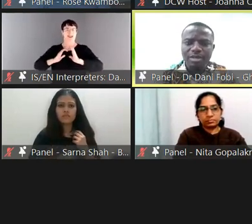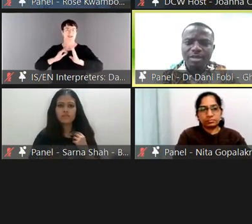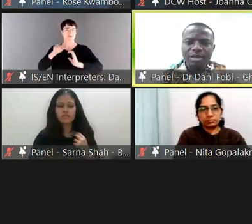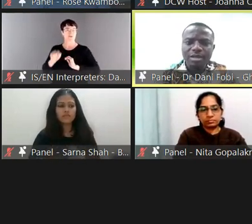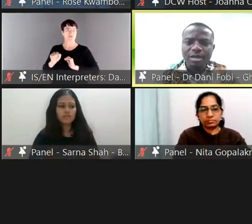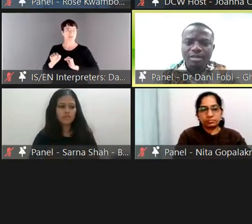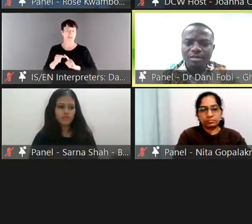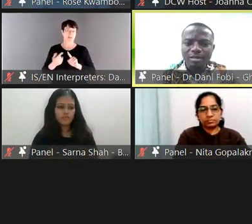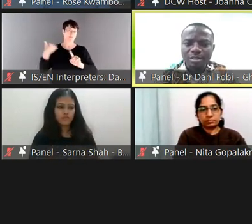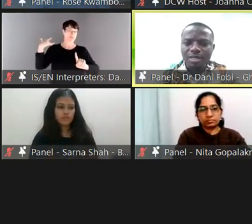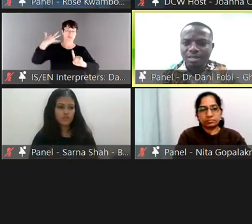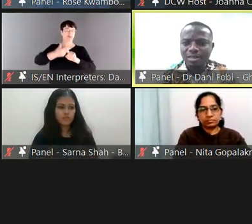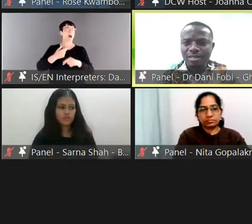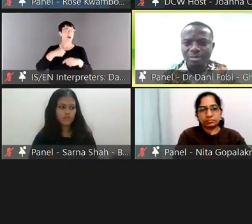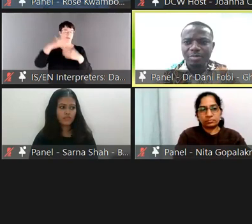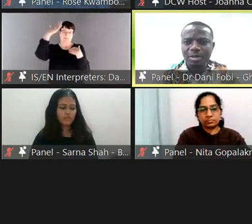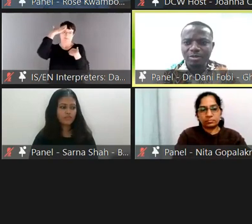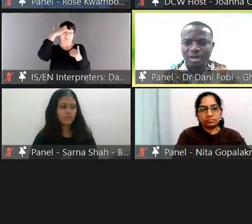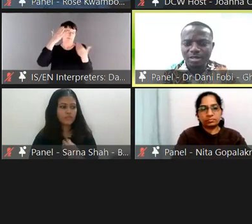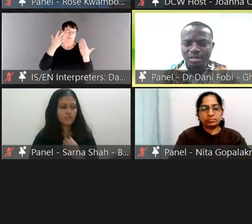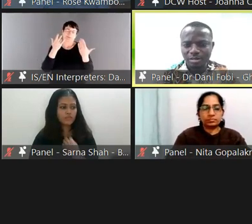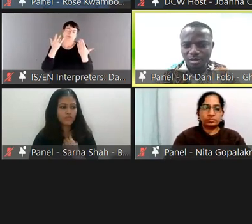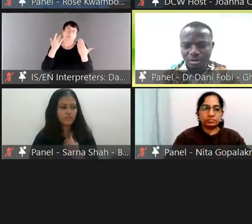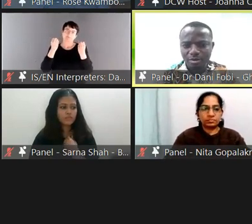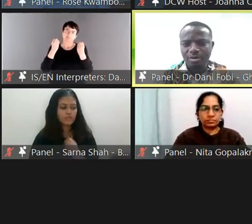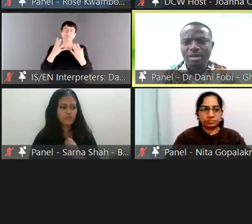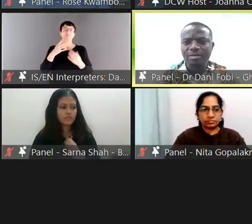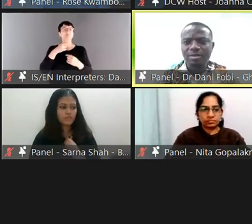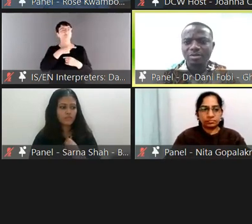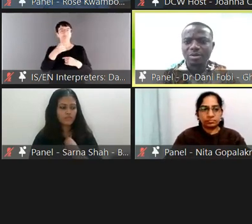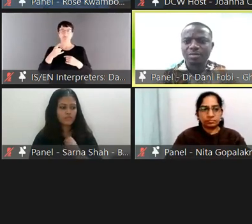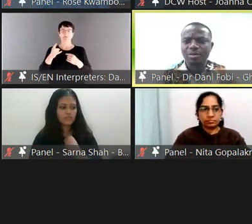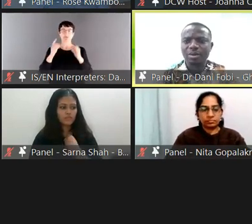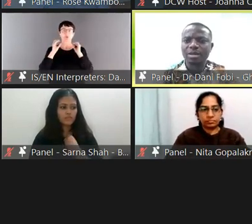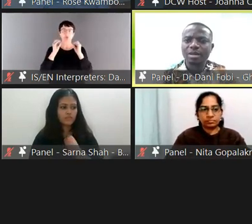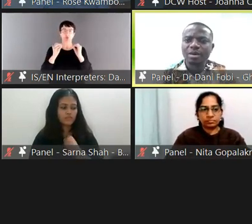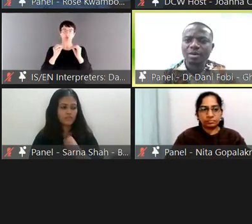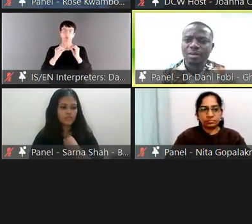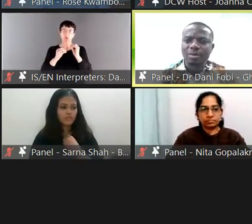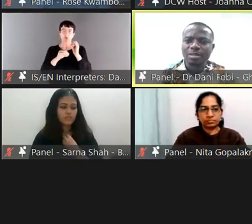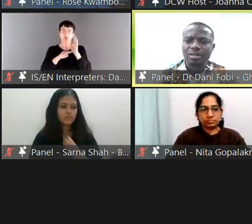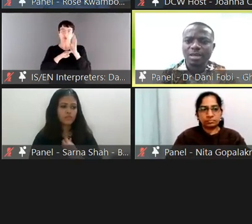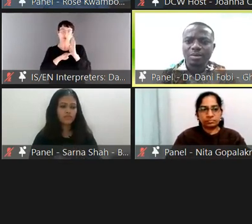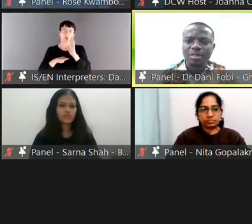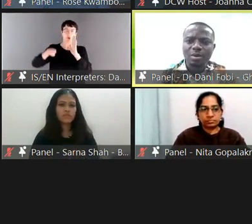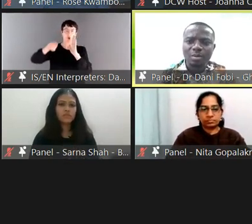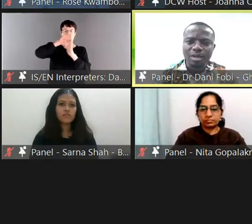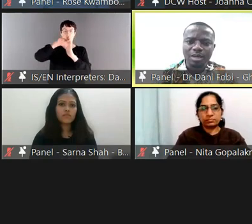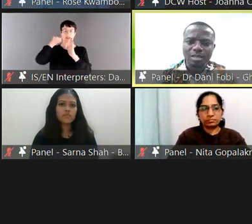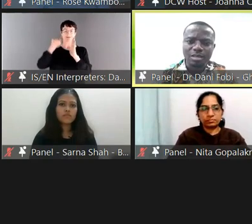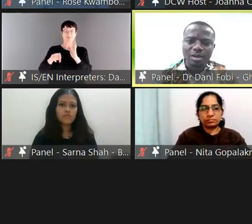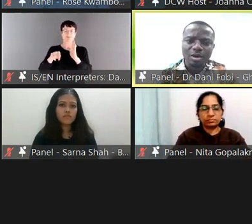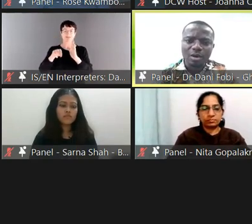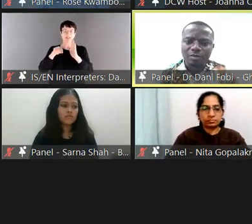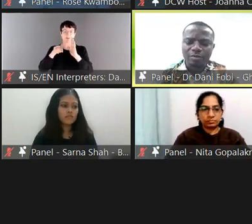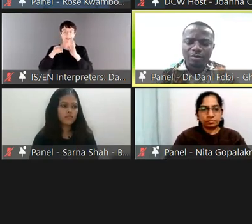literature that not much attention has been paid to that, though the caregivers also have a way of supporting the language and